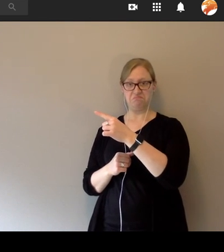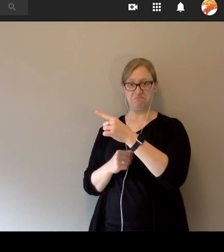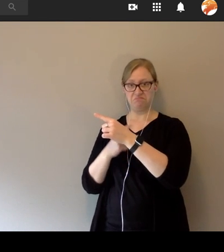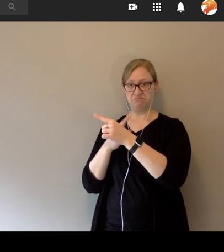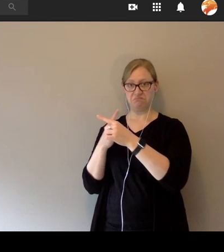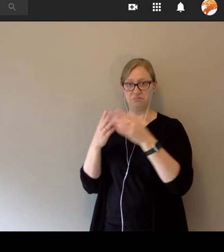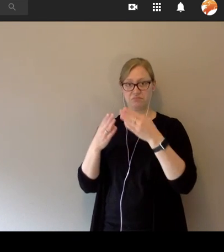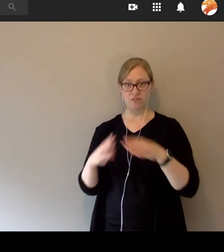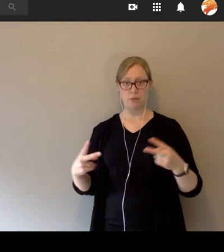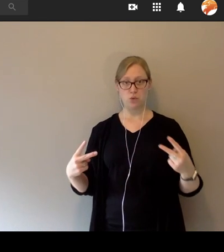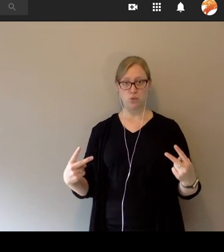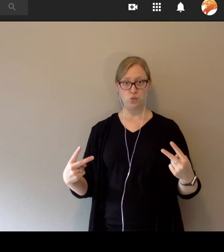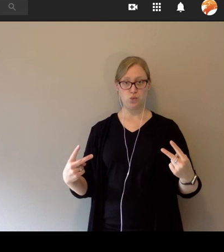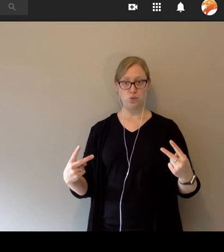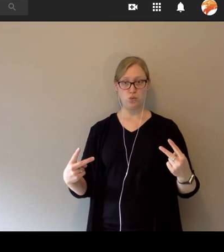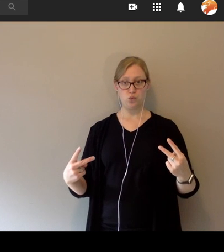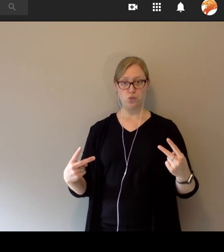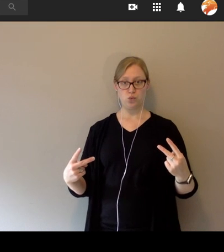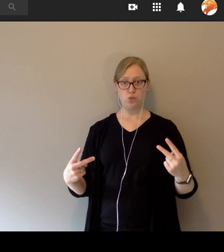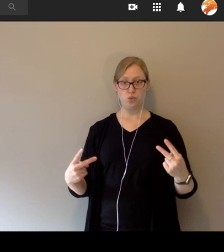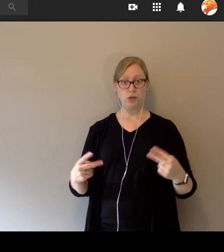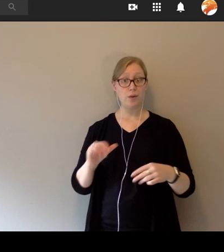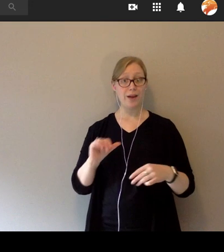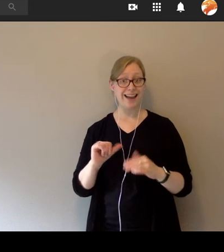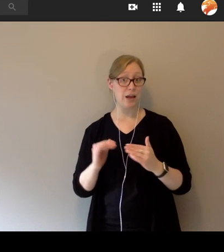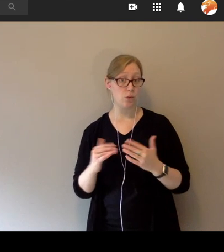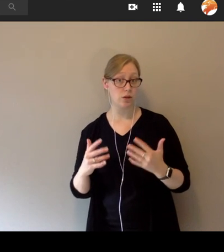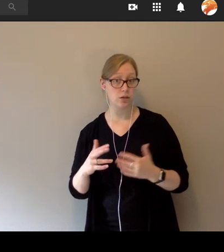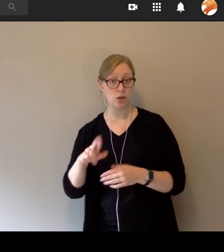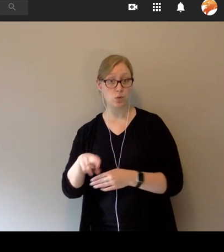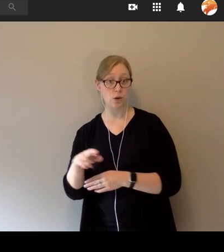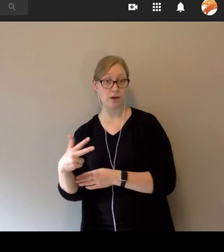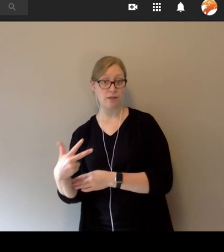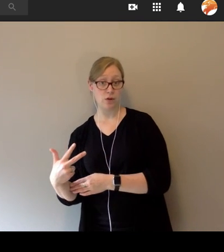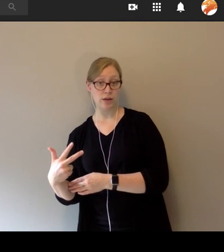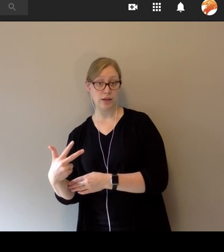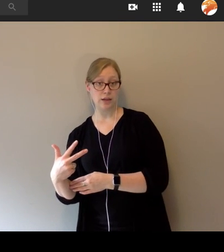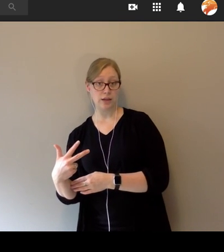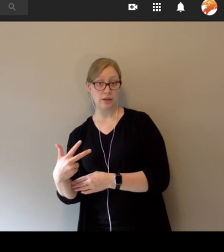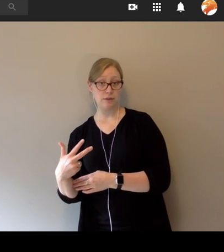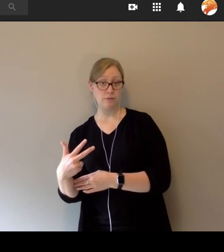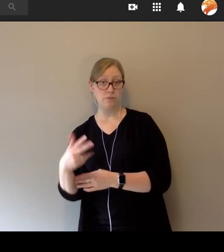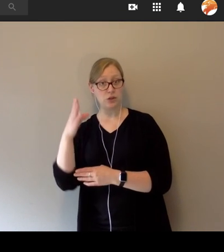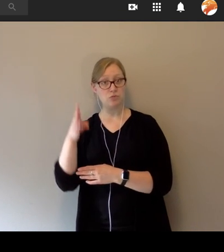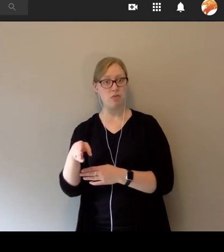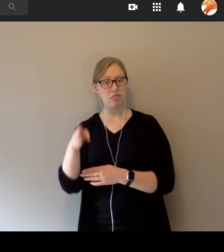2. And a is going to be equal to the square root of 3. So this is the